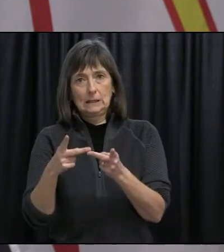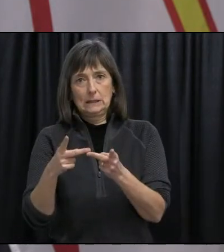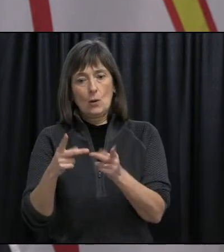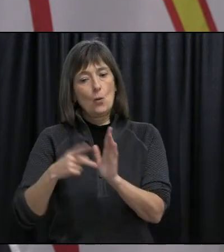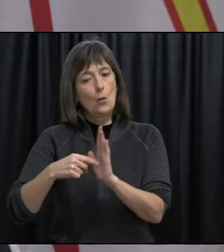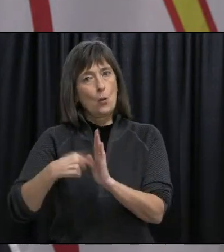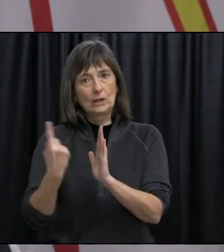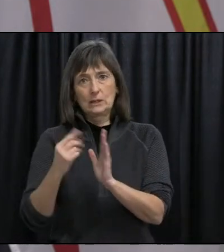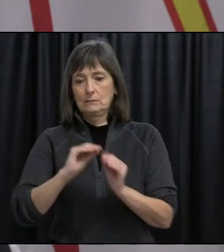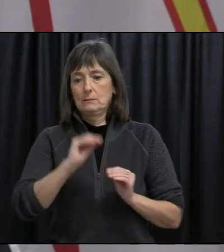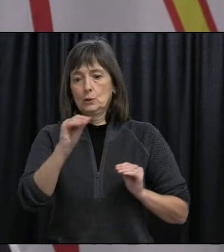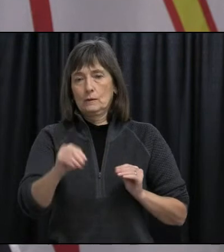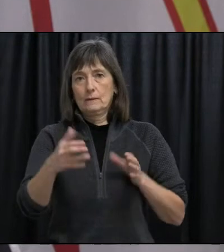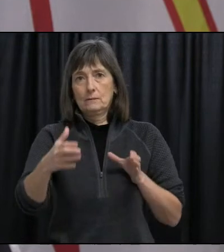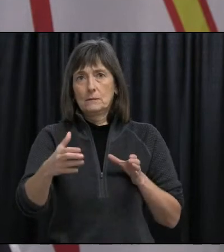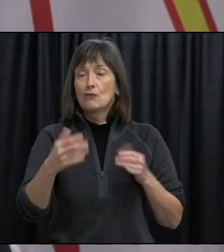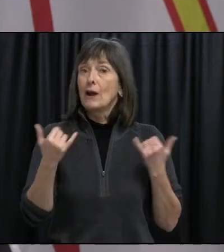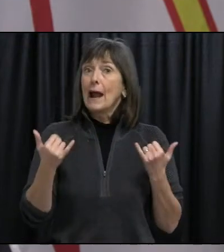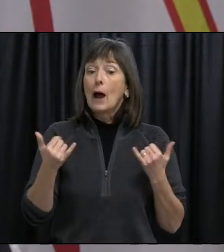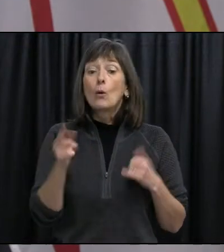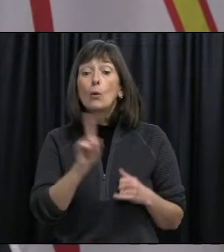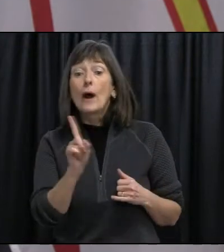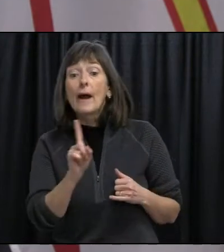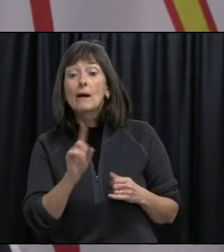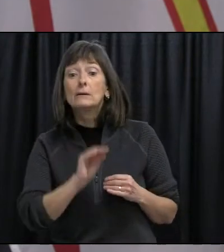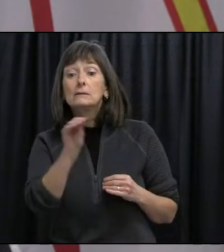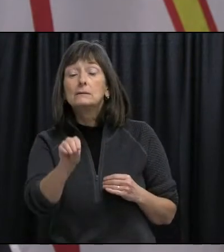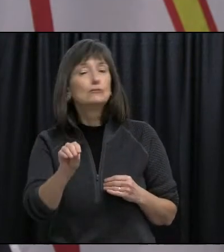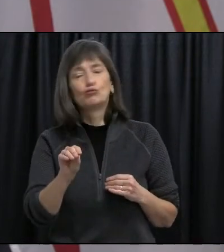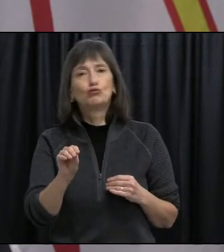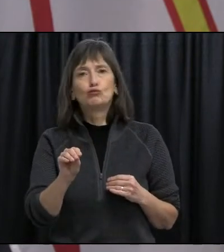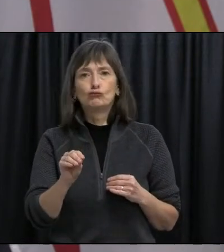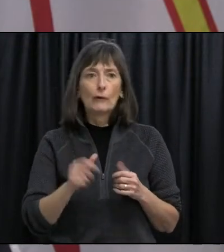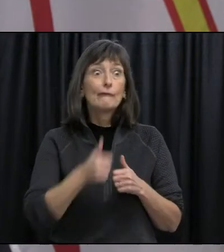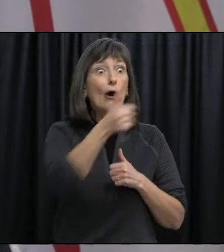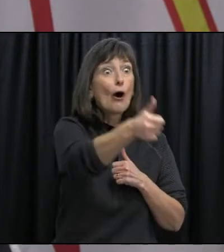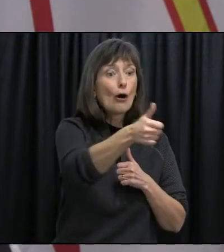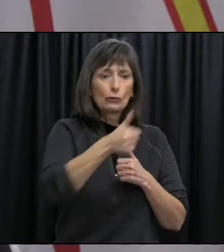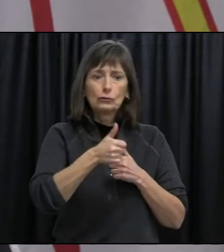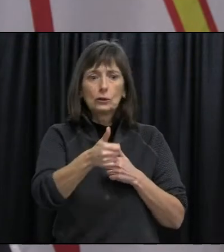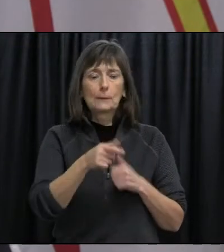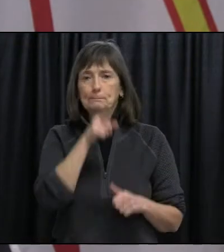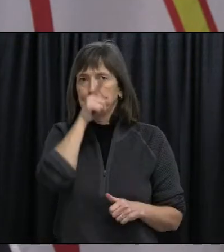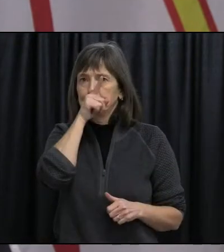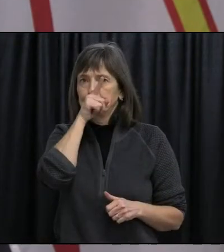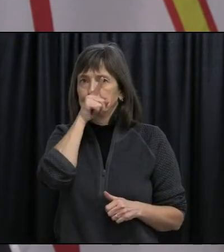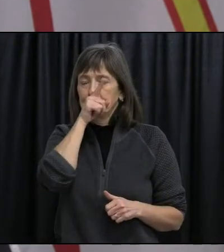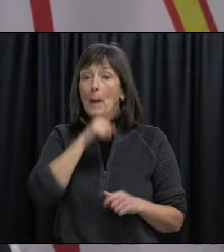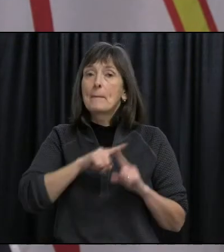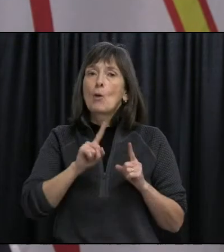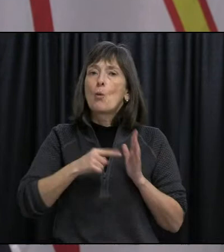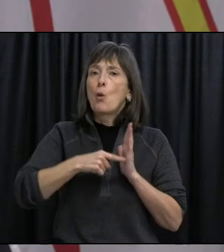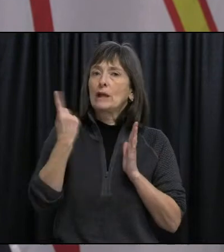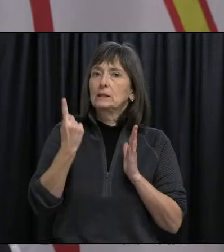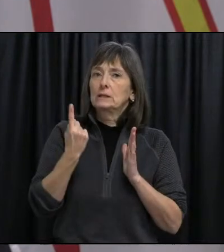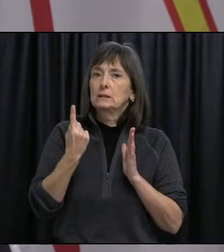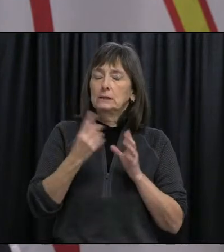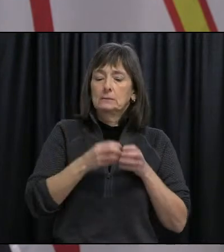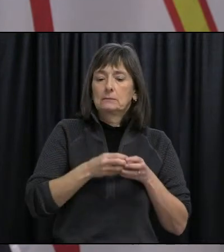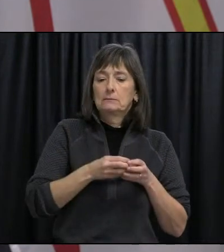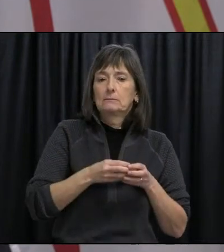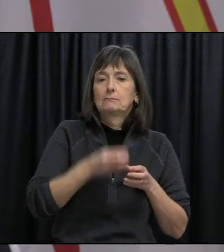no restriction on distance at this point, but they are advising that that it's